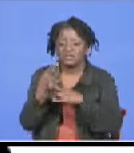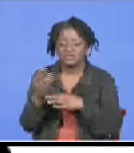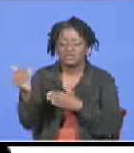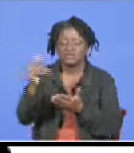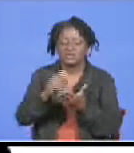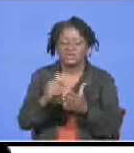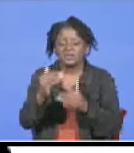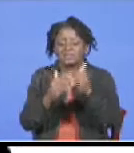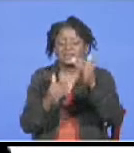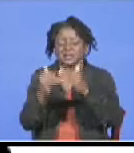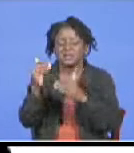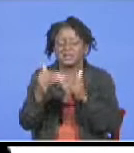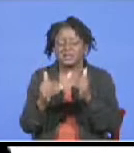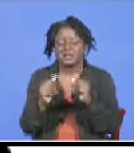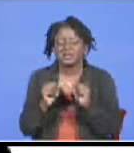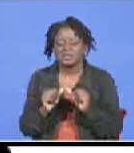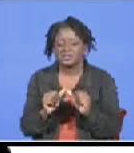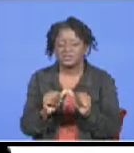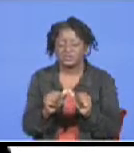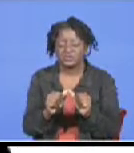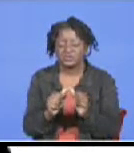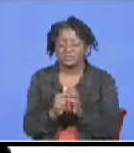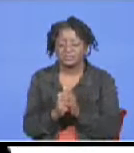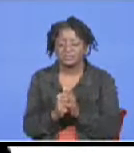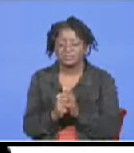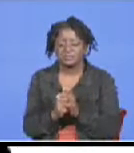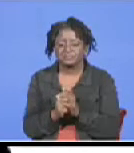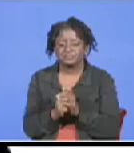is our Keishla Adderley. Keishla, good evening.